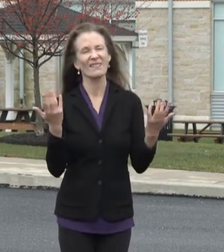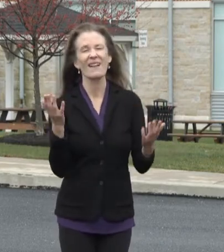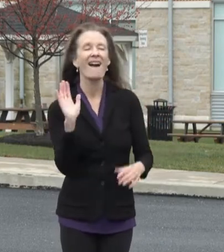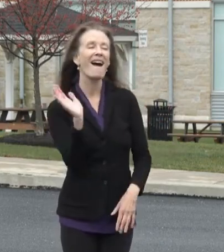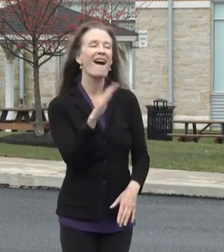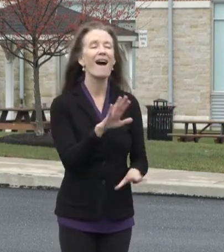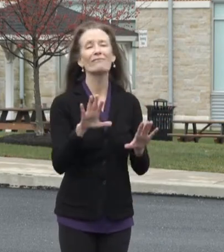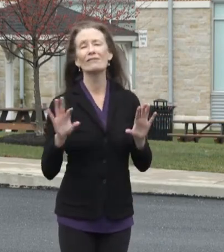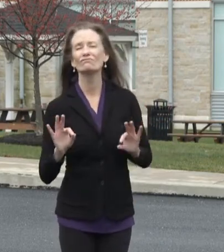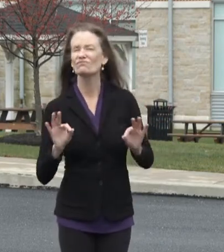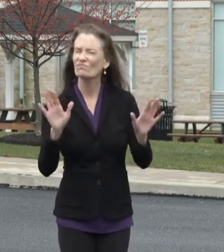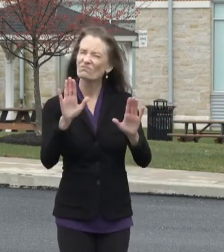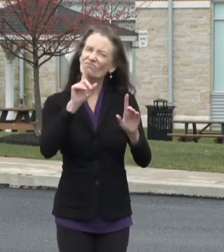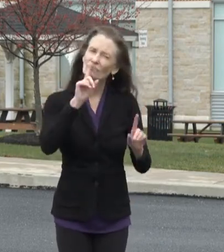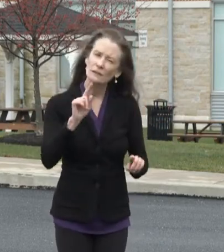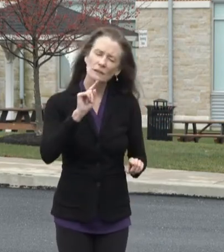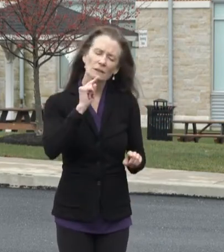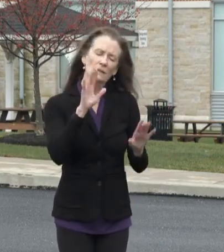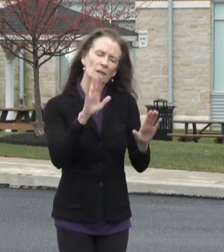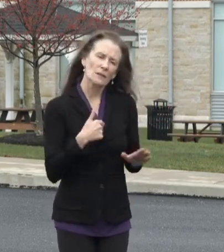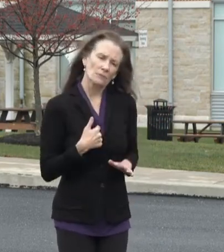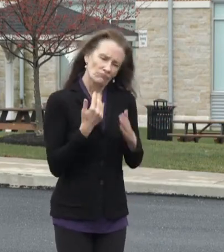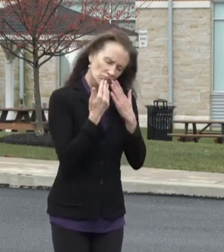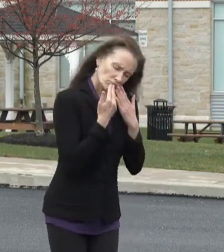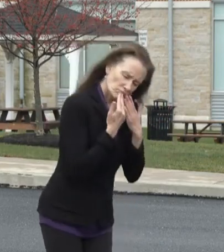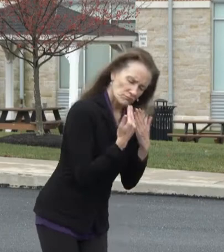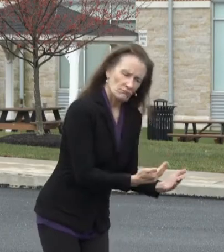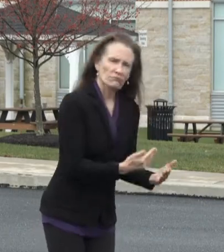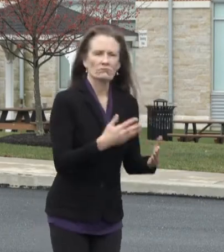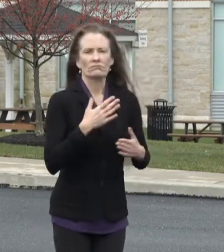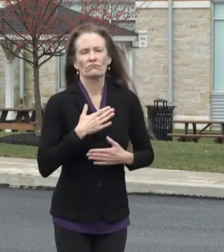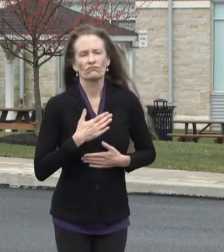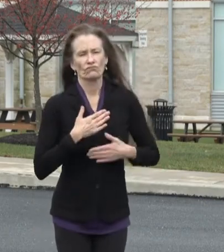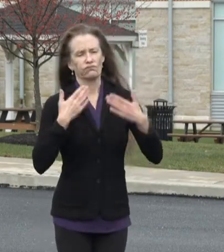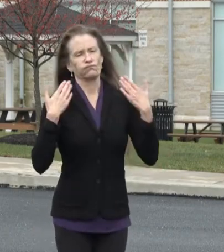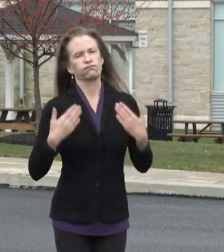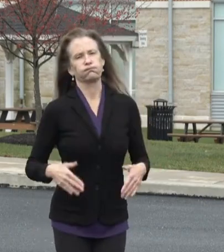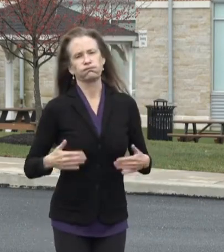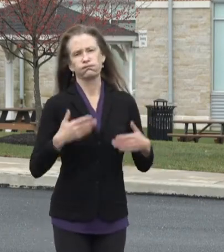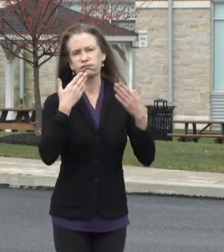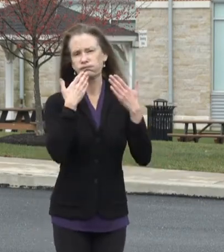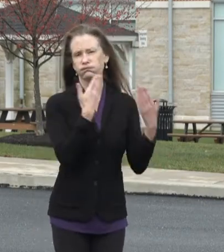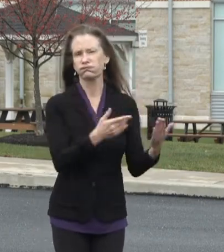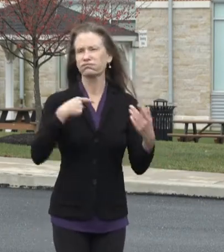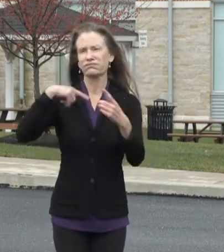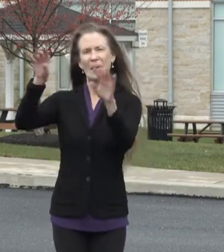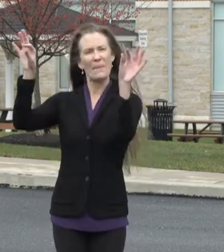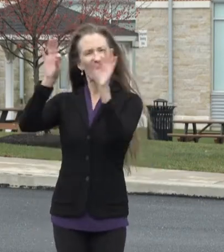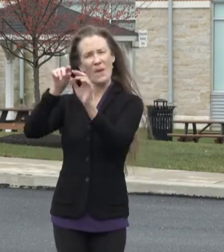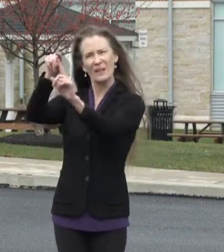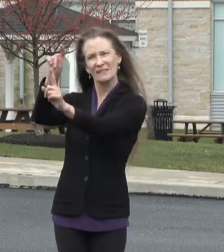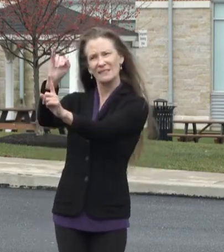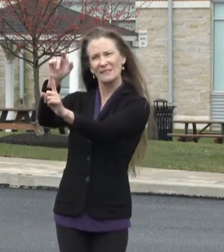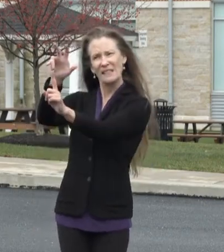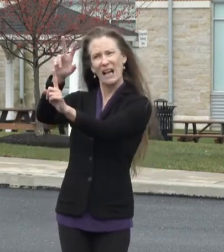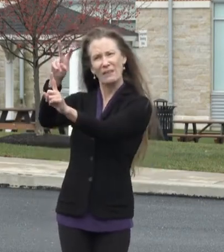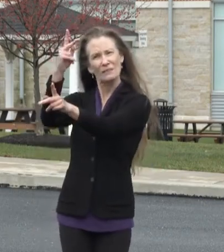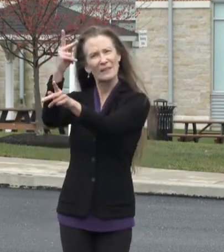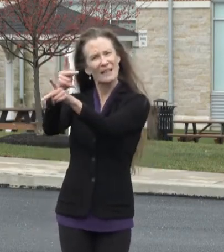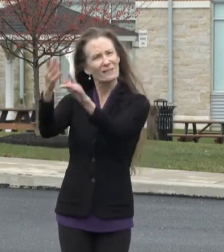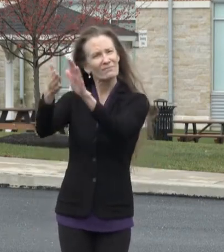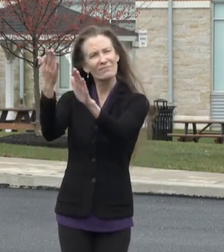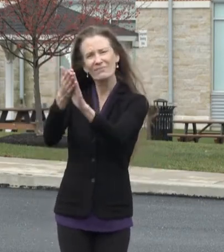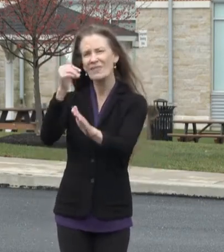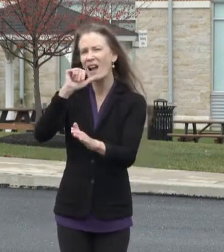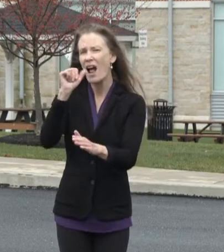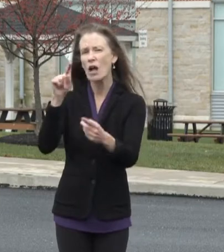how absolutely essential it is that the federal government provide Title 32 reauthorization. Thank you. And now we are